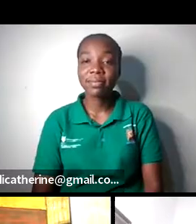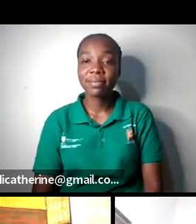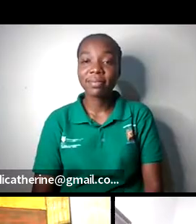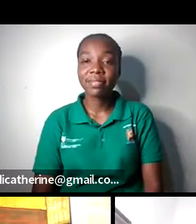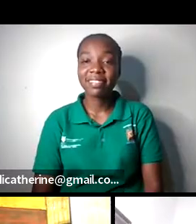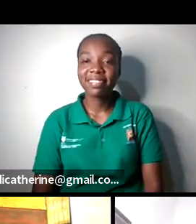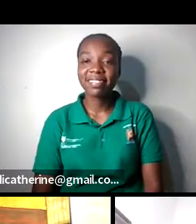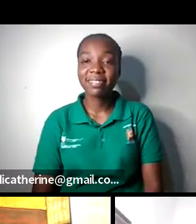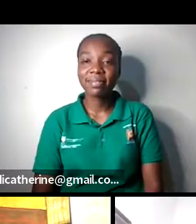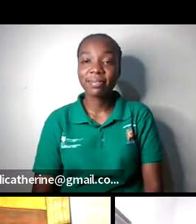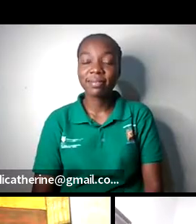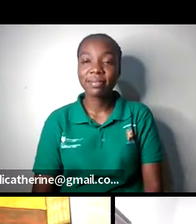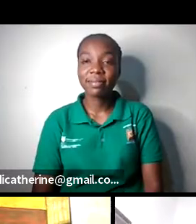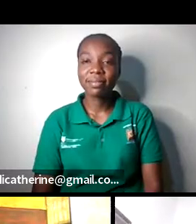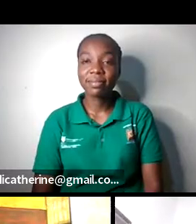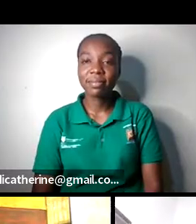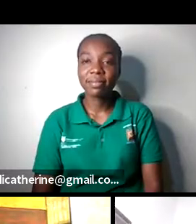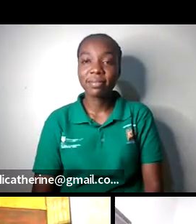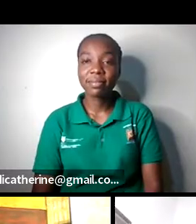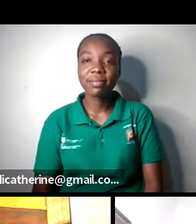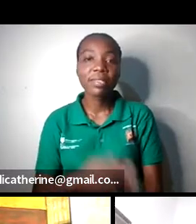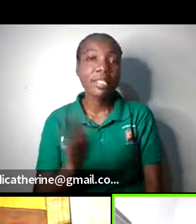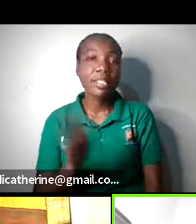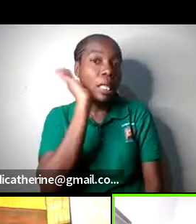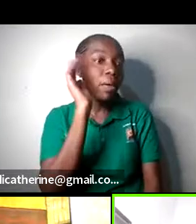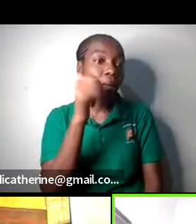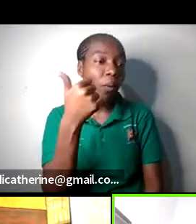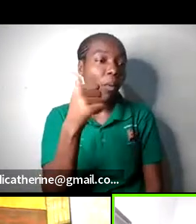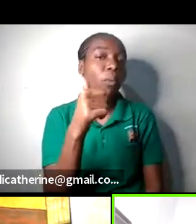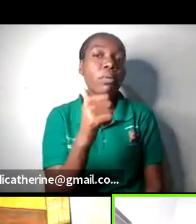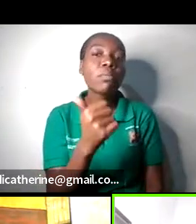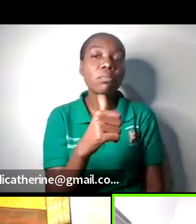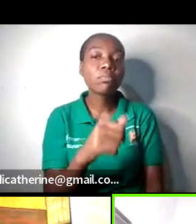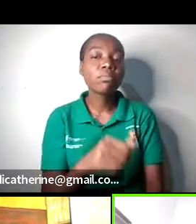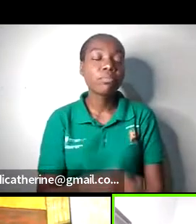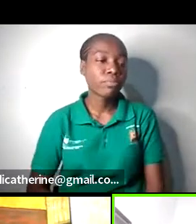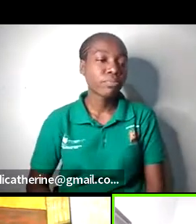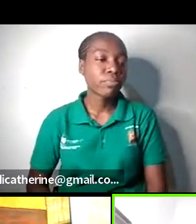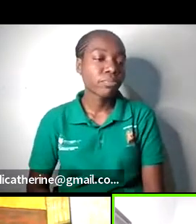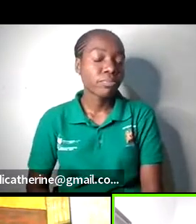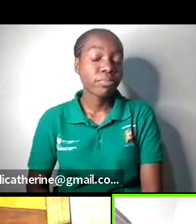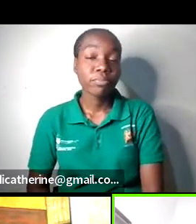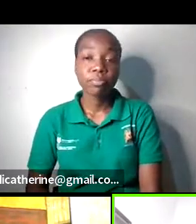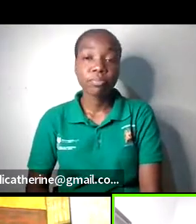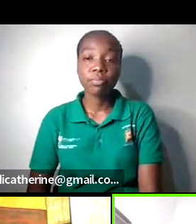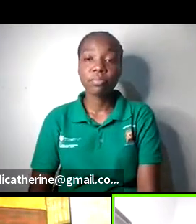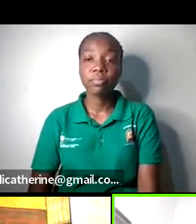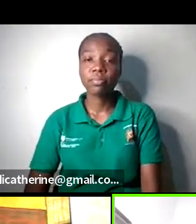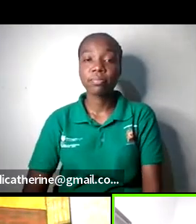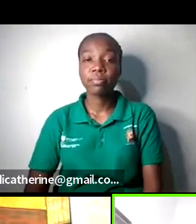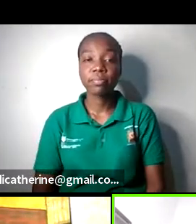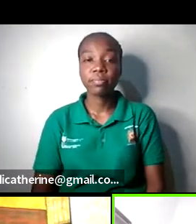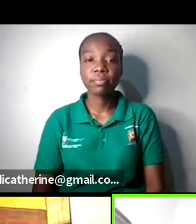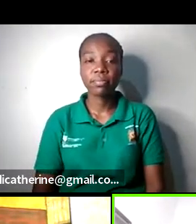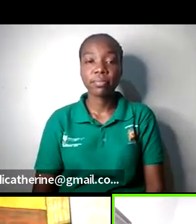Okay. Can you hear me now? Yes. Loud and clear. Can you hear me?